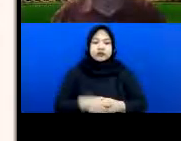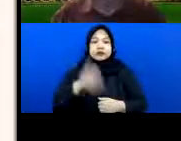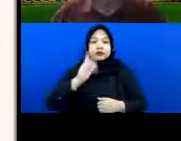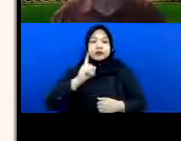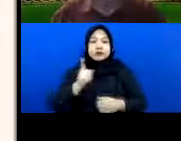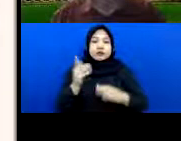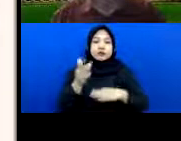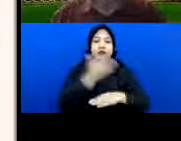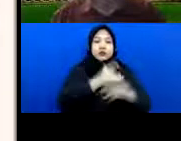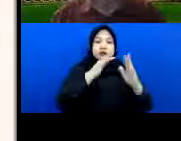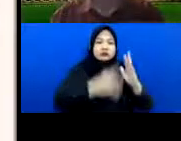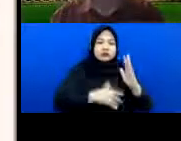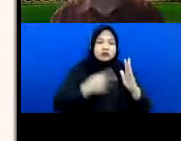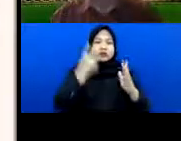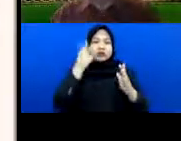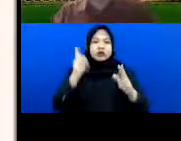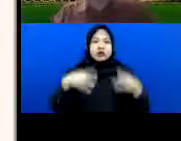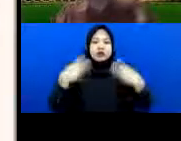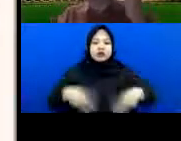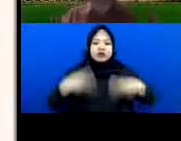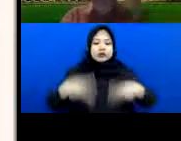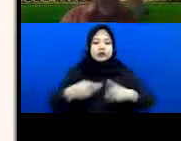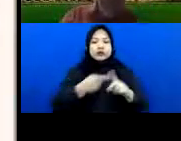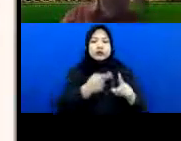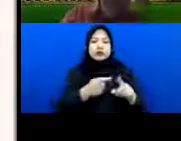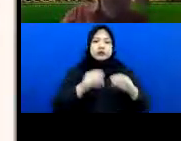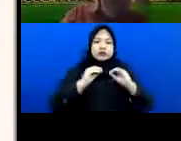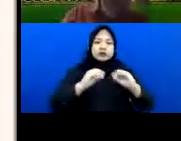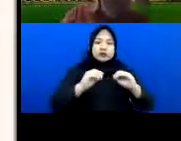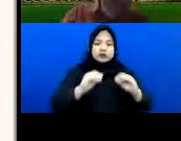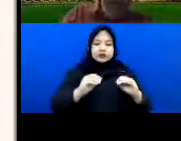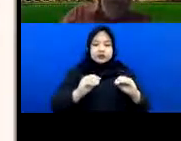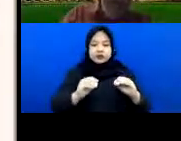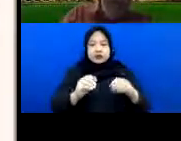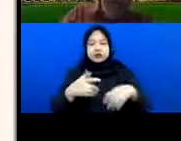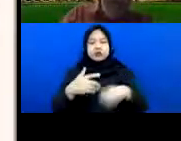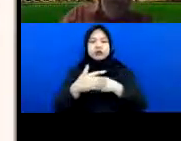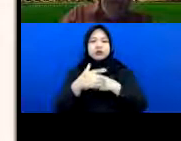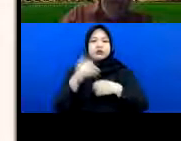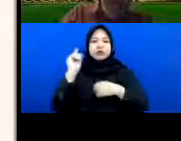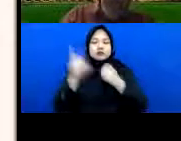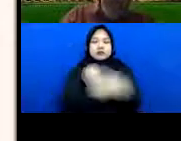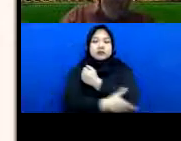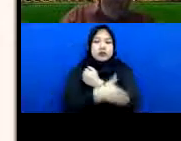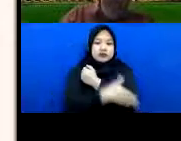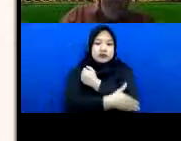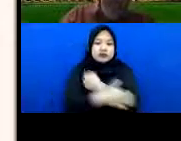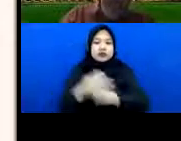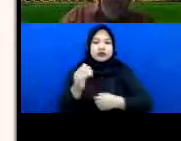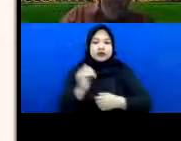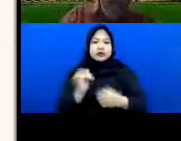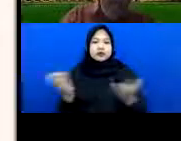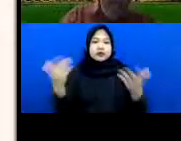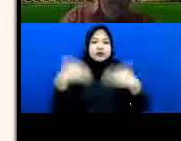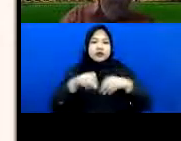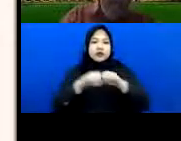Prior to the study, we will obtain the ethics approval from the State Education Department and school organisation and written